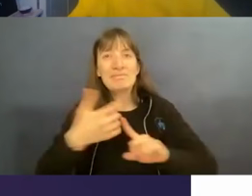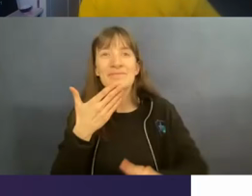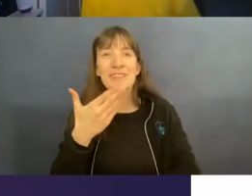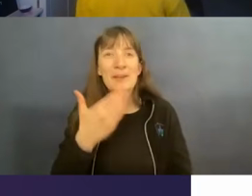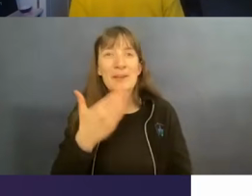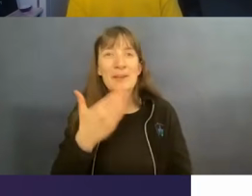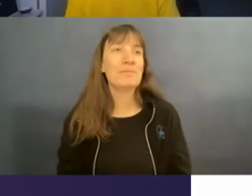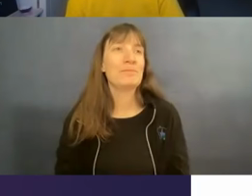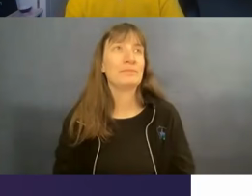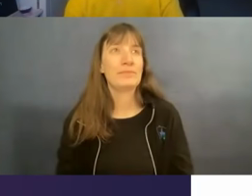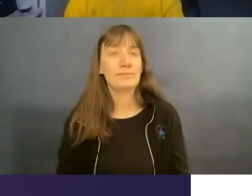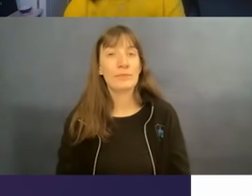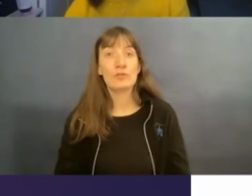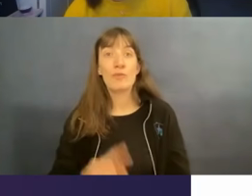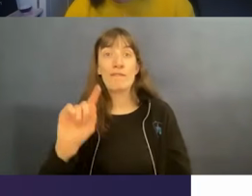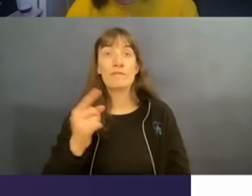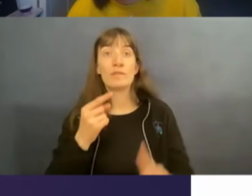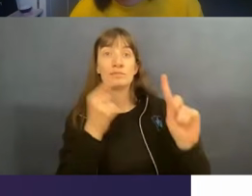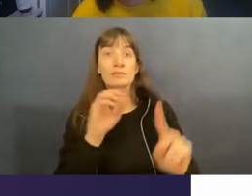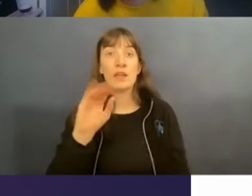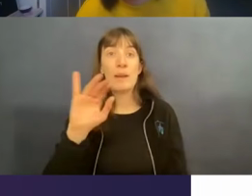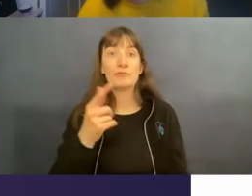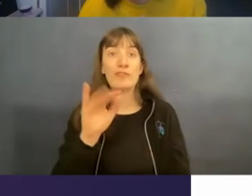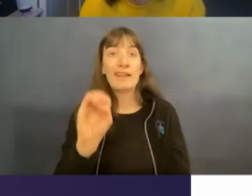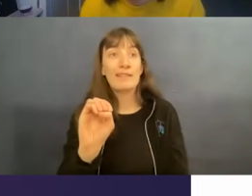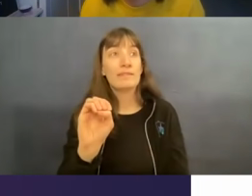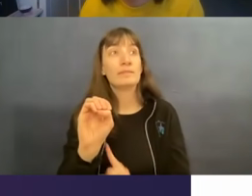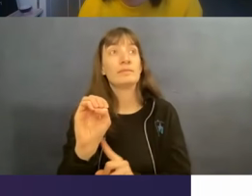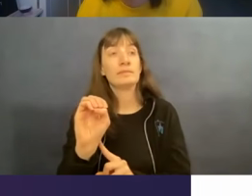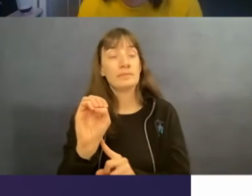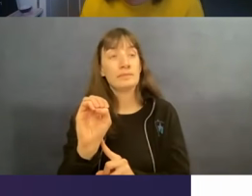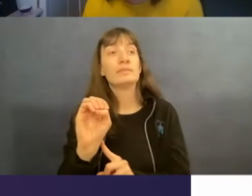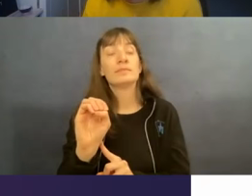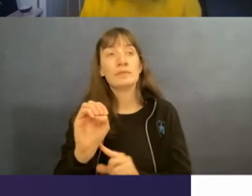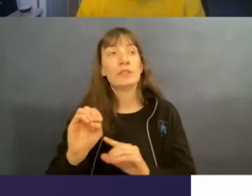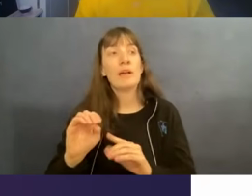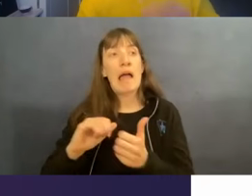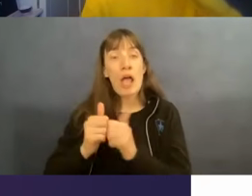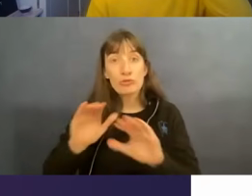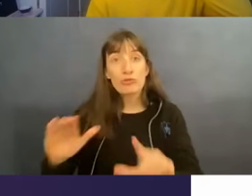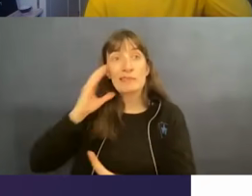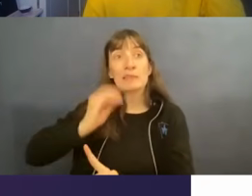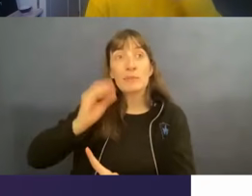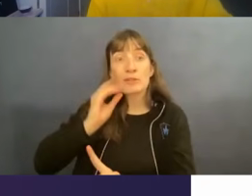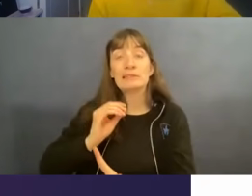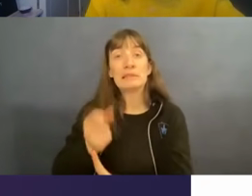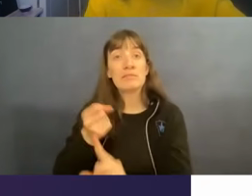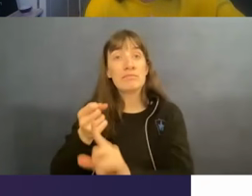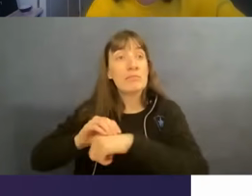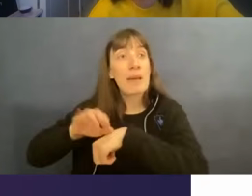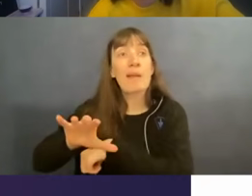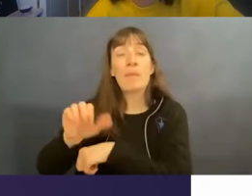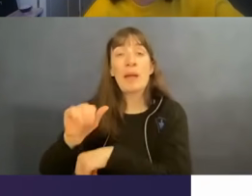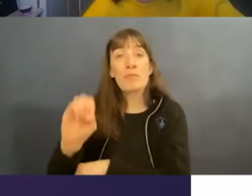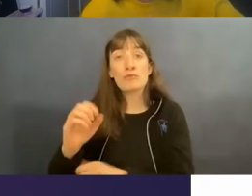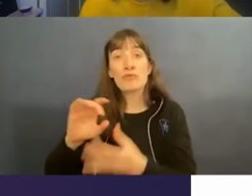All right, so that first objective is, how do children experience and how are they impacted by abuse-related trauma? And I was really ambitious when I was